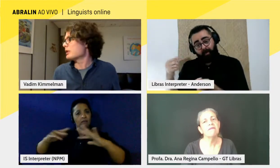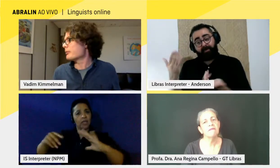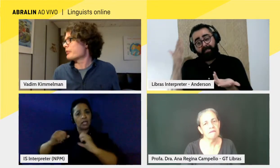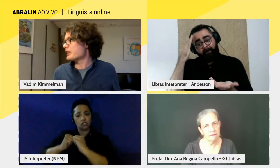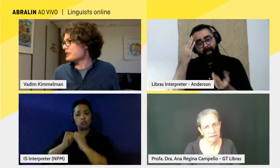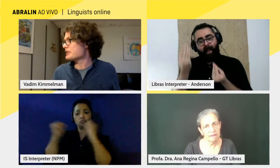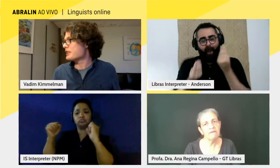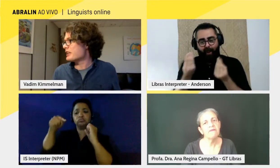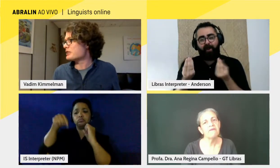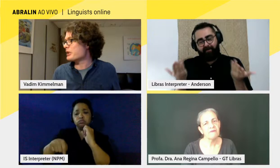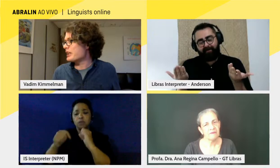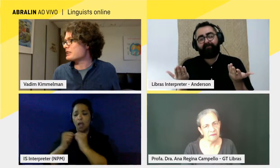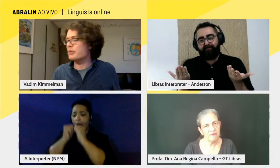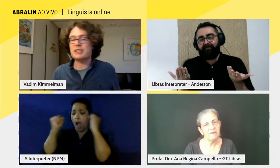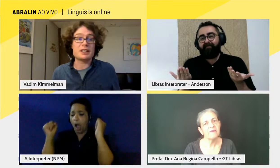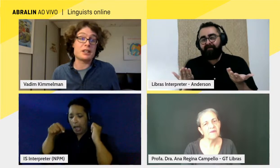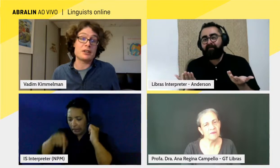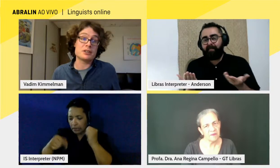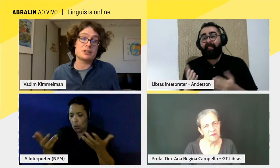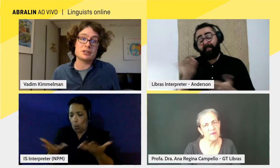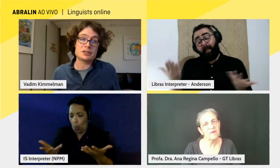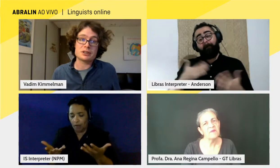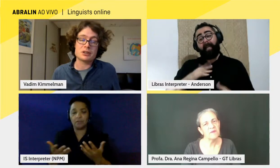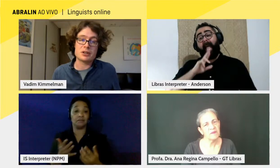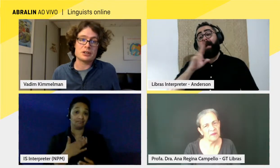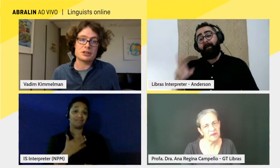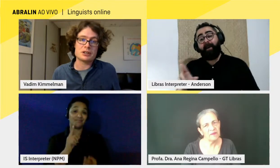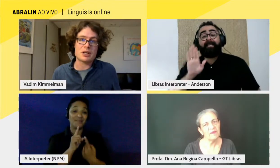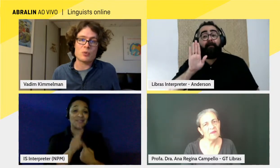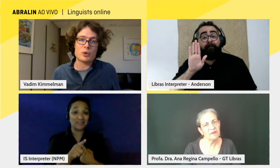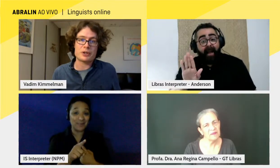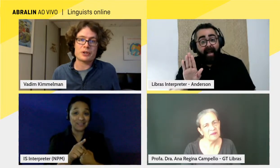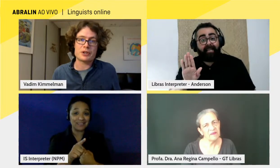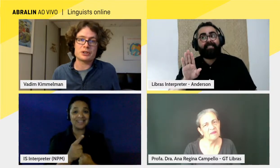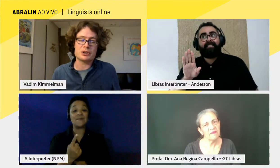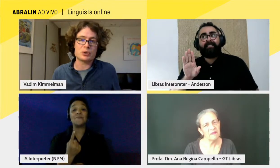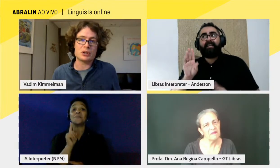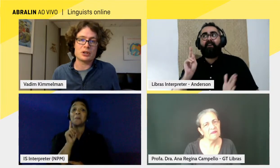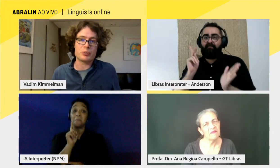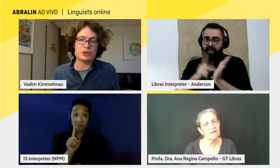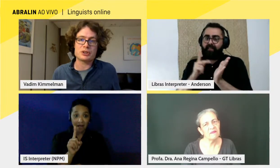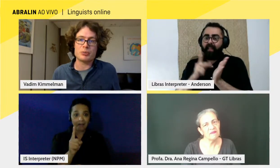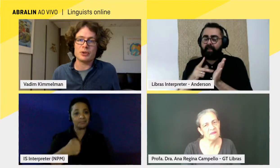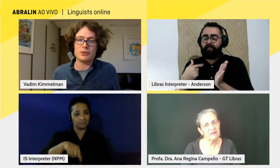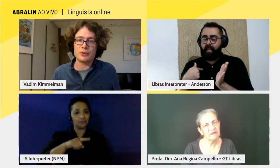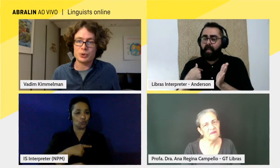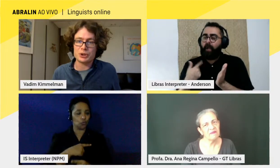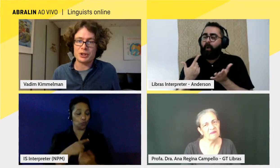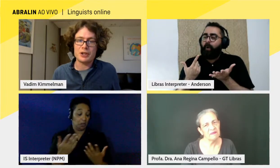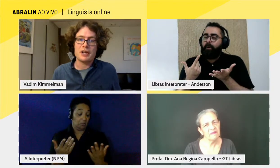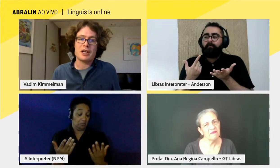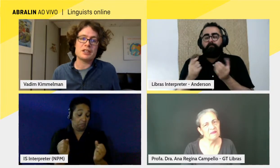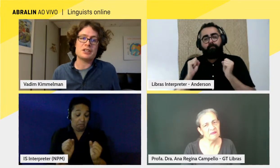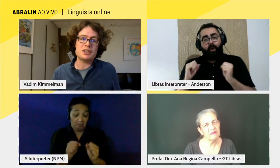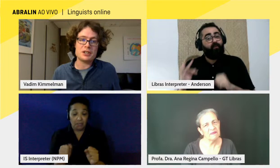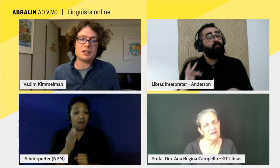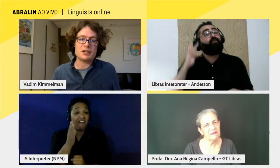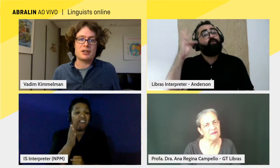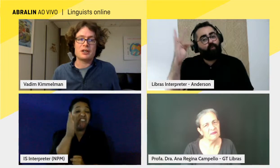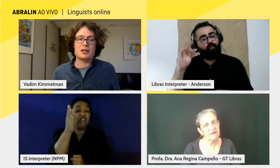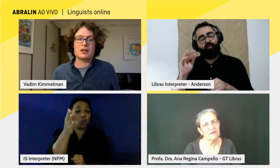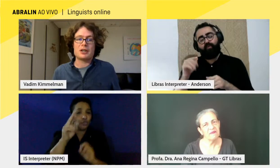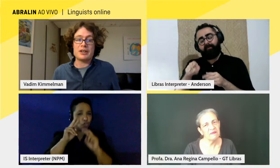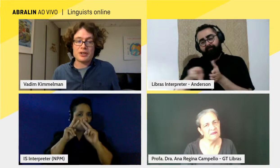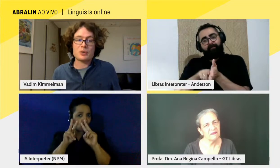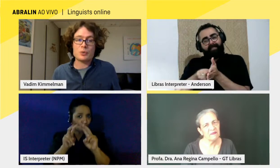Yeah, so that is my answer. But again, this is some work that is only possible in future. And